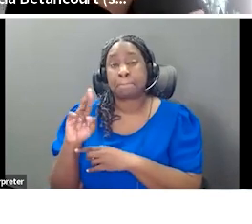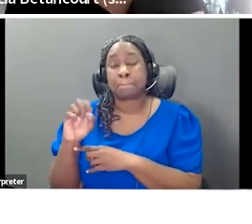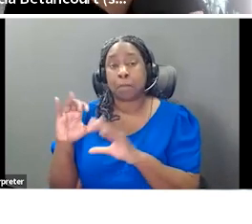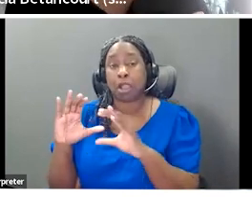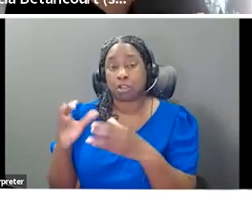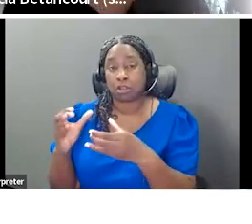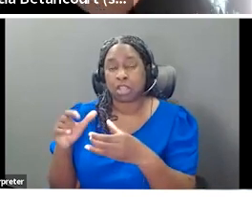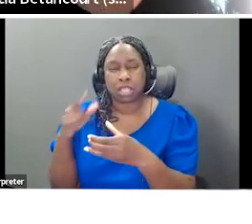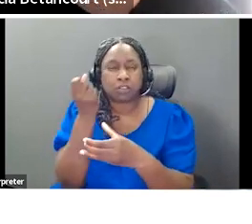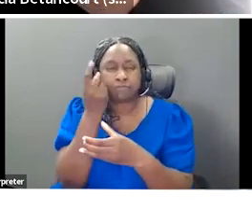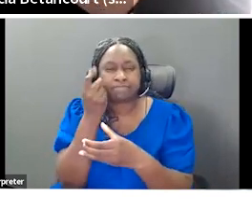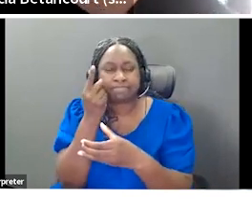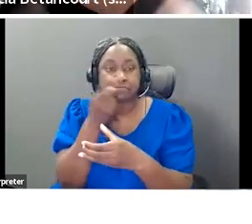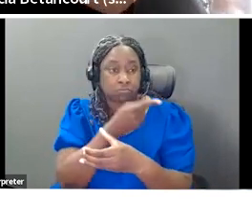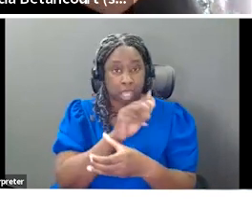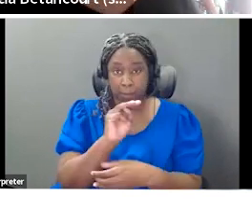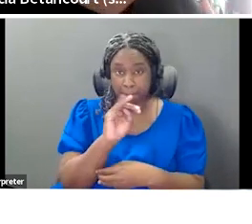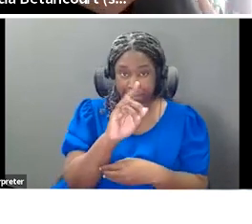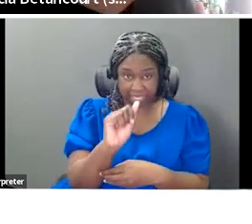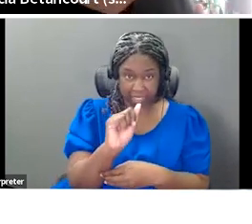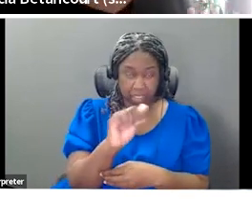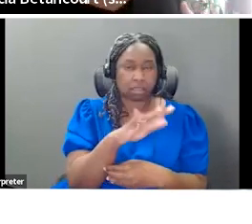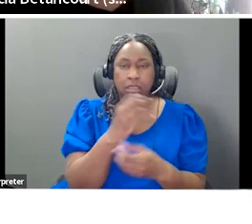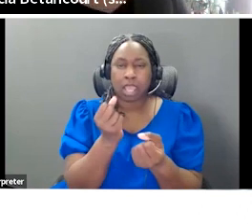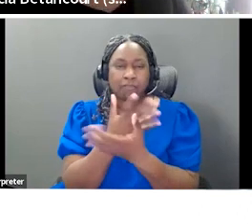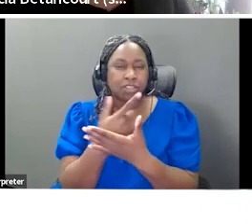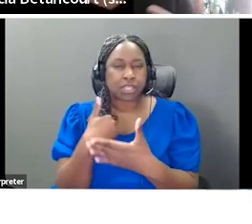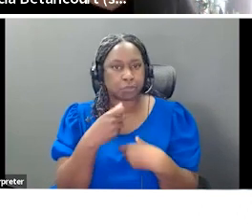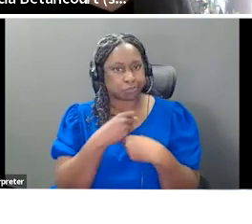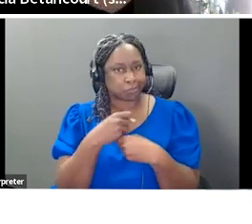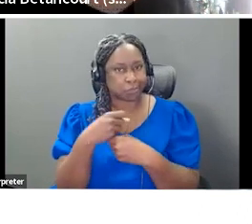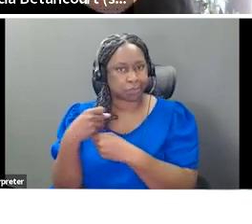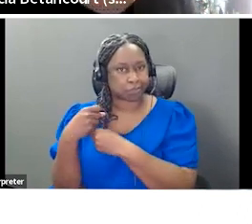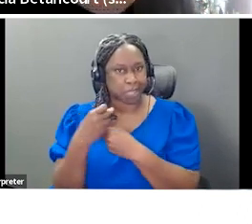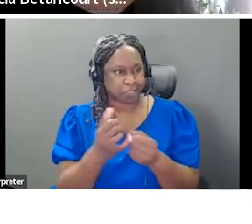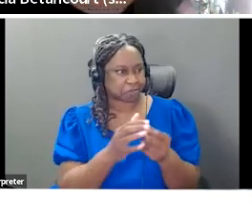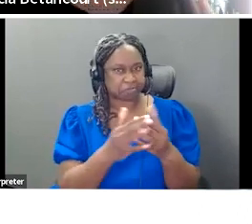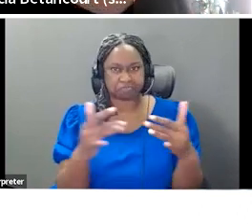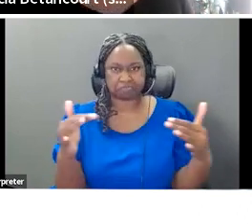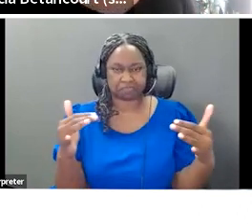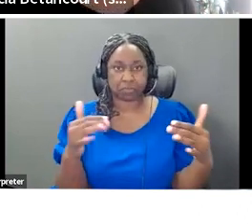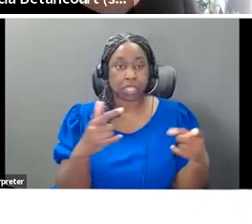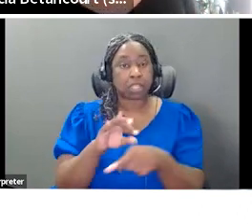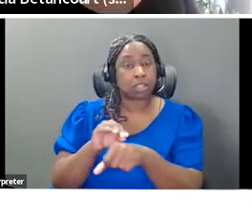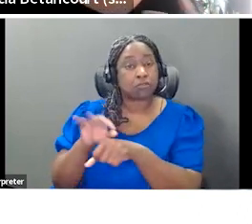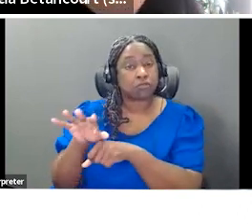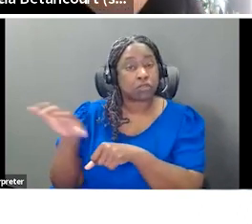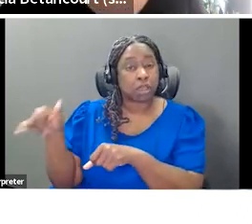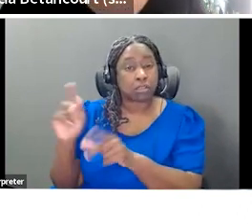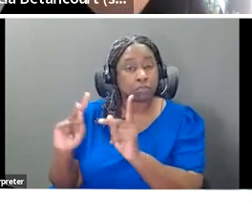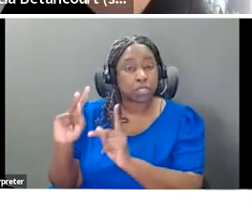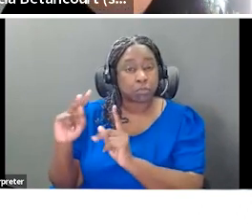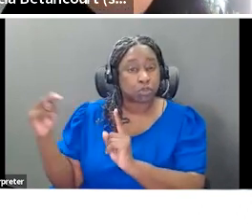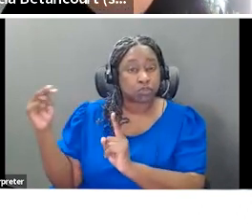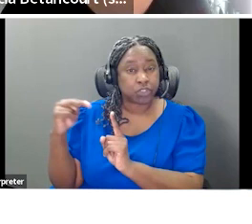the media, which is basically everything that we make, right, influence not only how others view them, but also